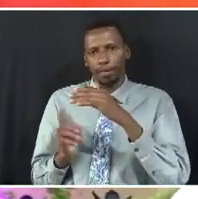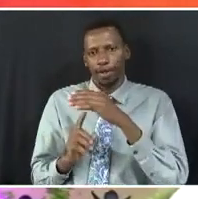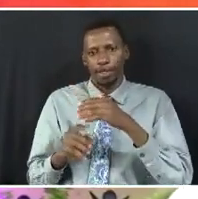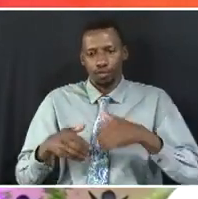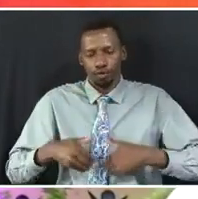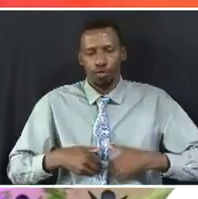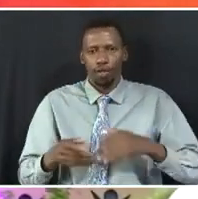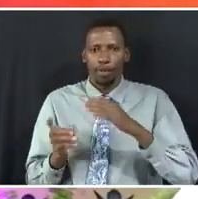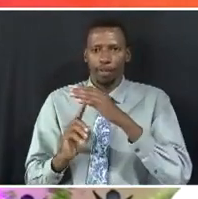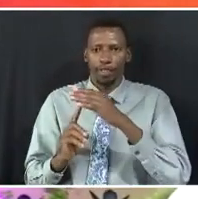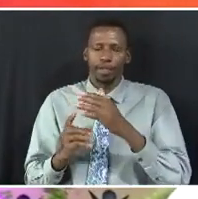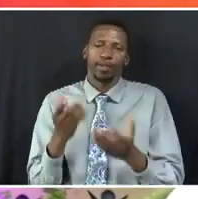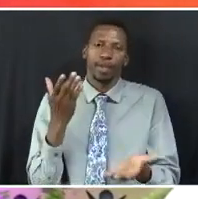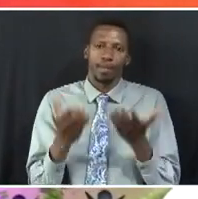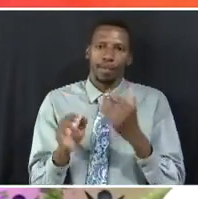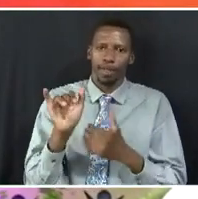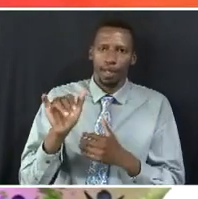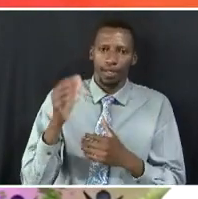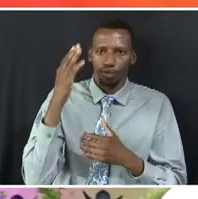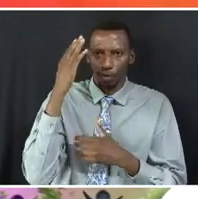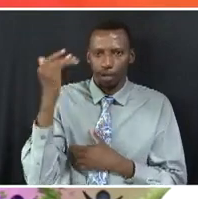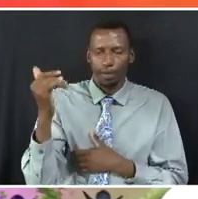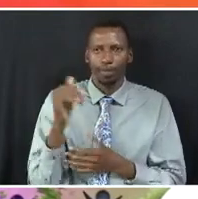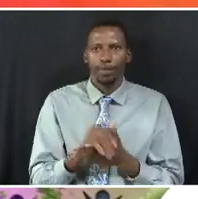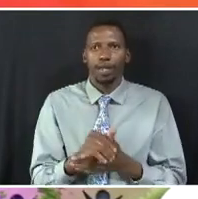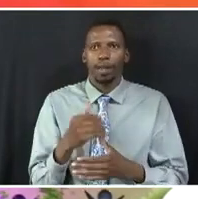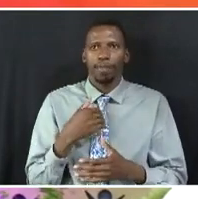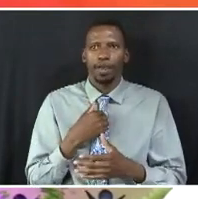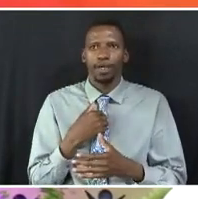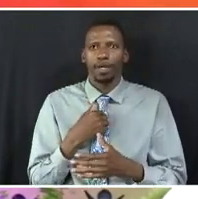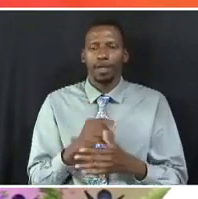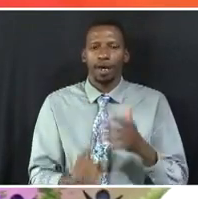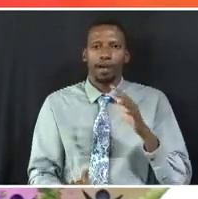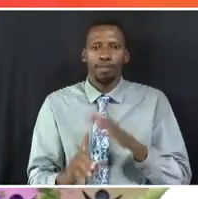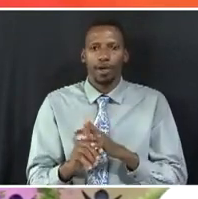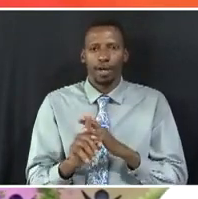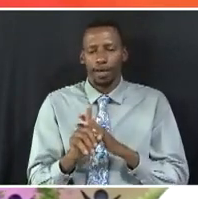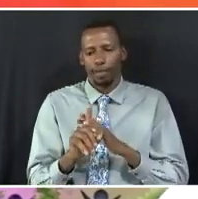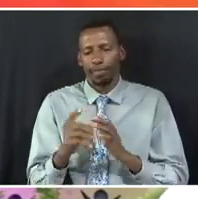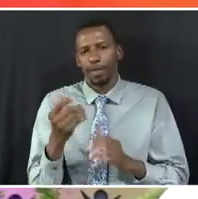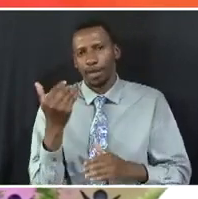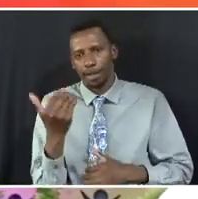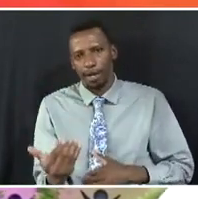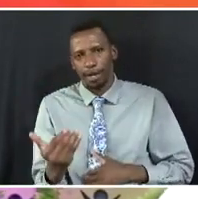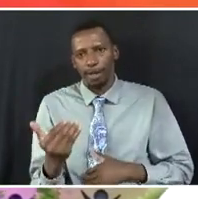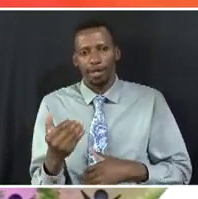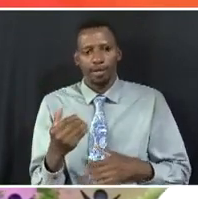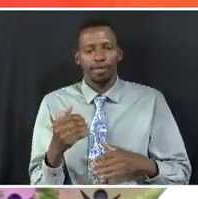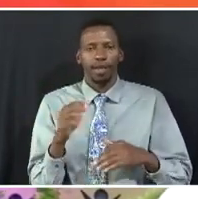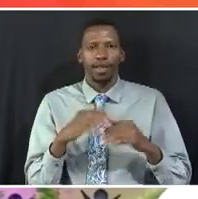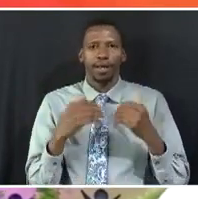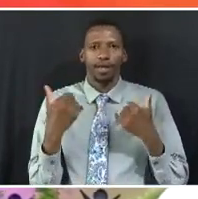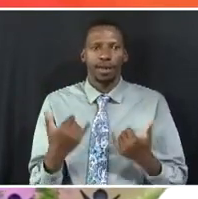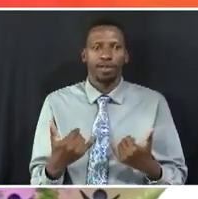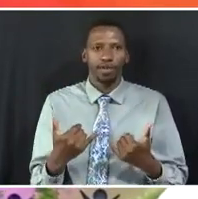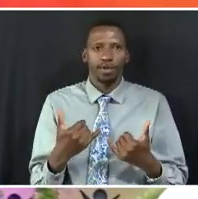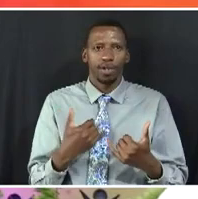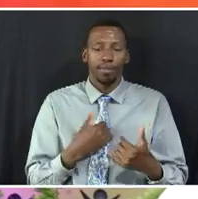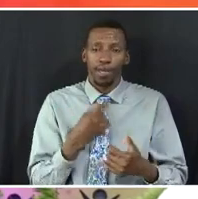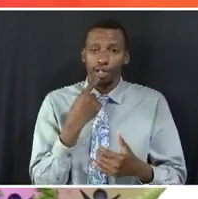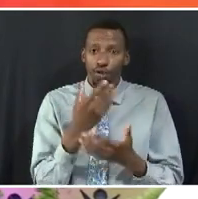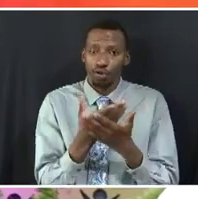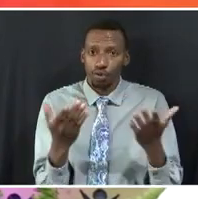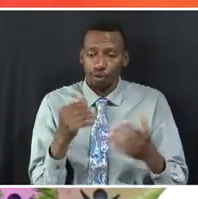ministry. And perhaps that's why I appear a little younger than I am. I'm an old man. Did I tell you that I'm